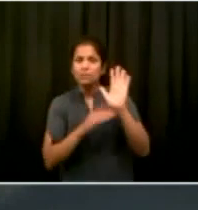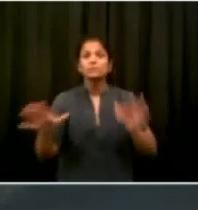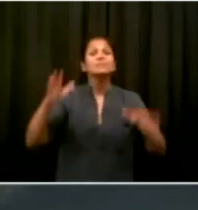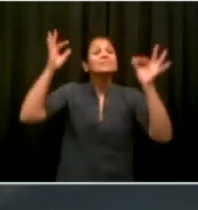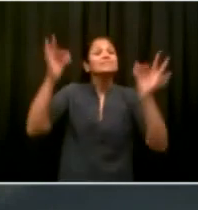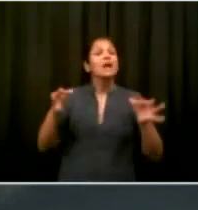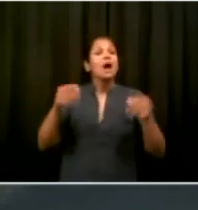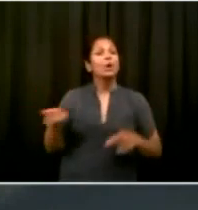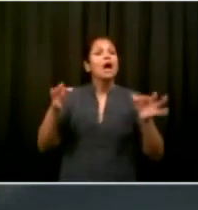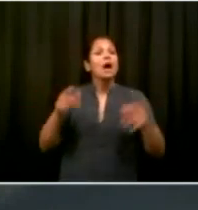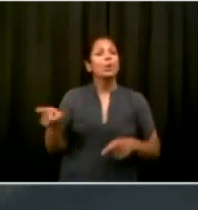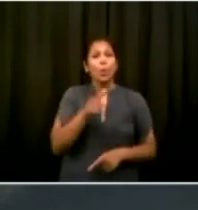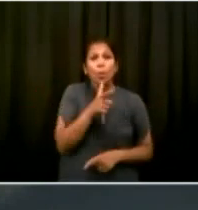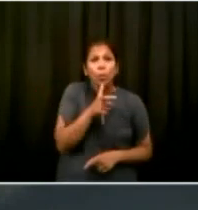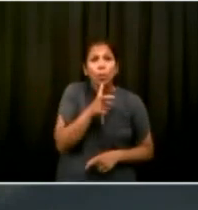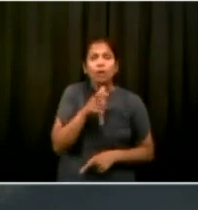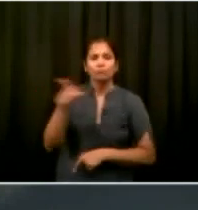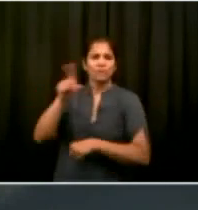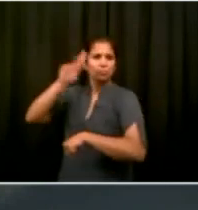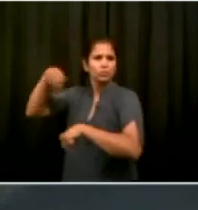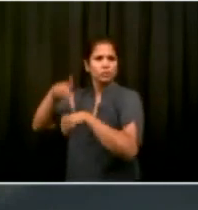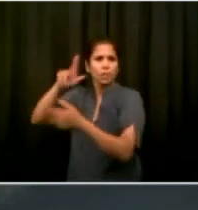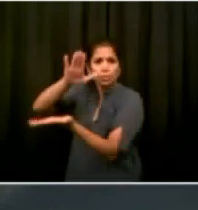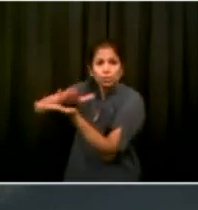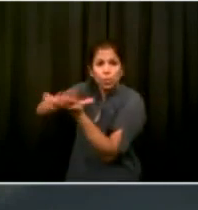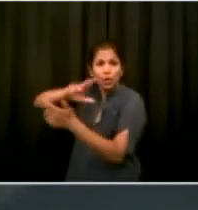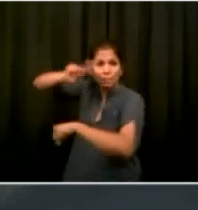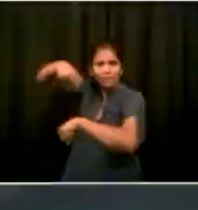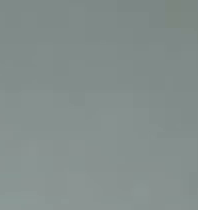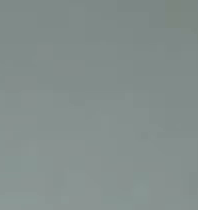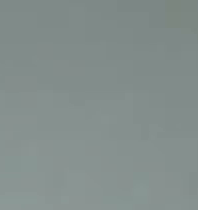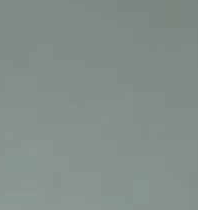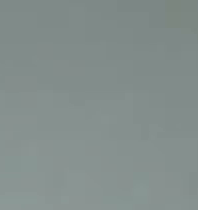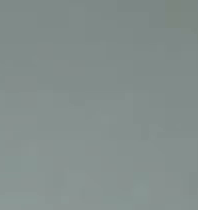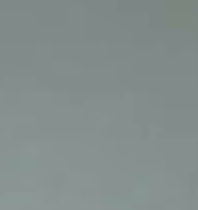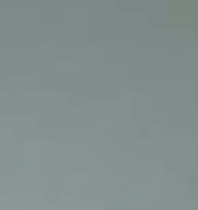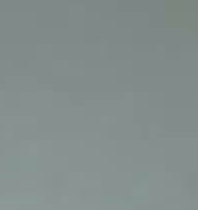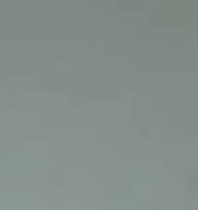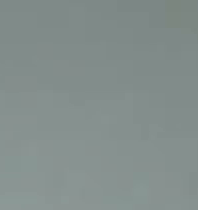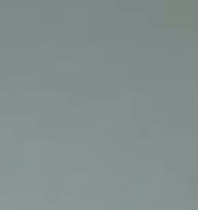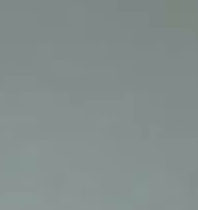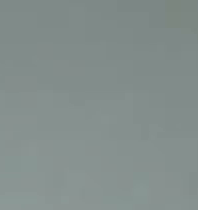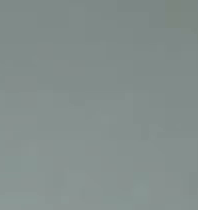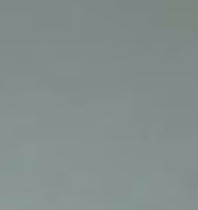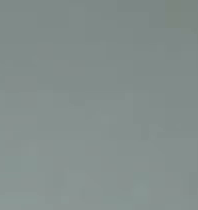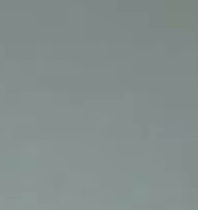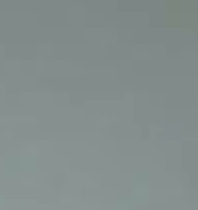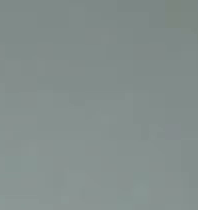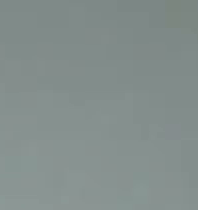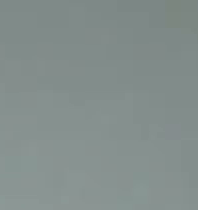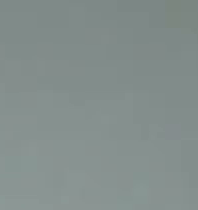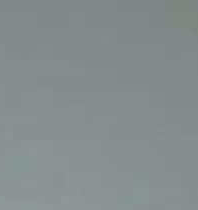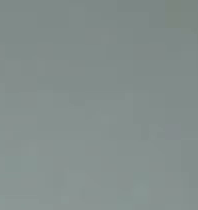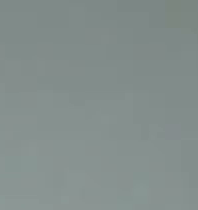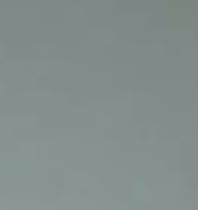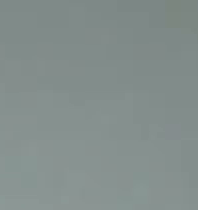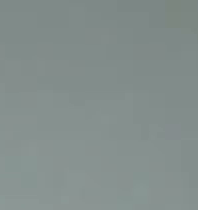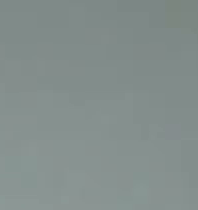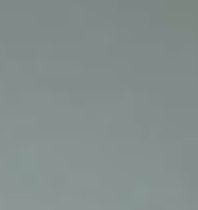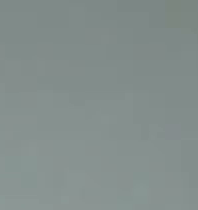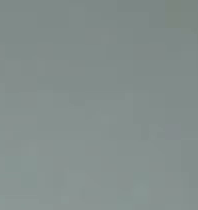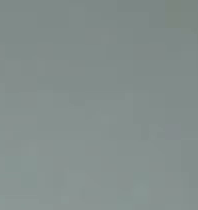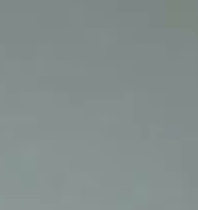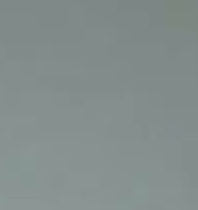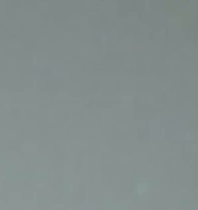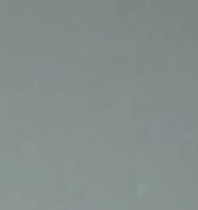property that's outdoors. That announcement taking some administrators by surprise, like Carlos Guzman, the principal at MS324, who's for